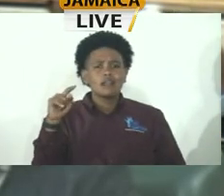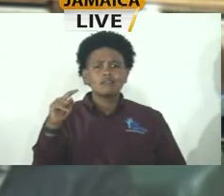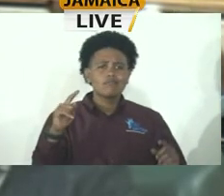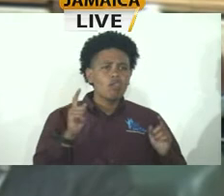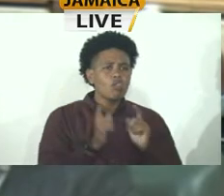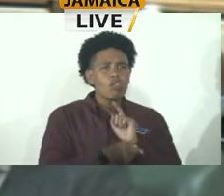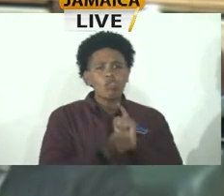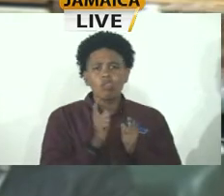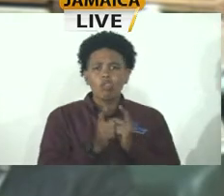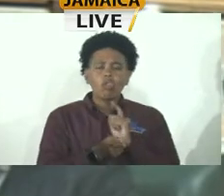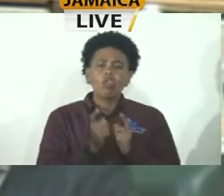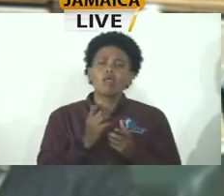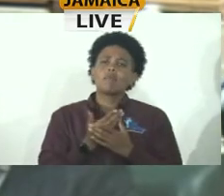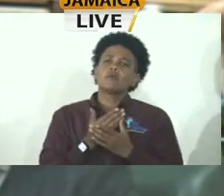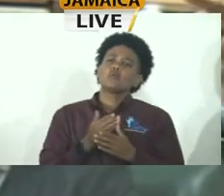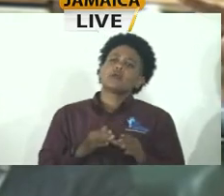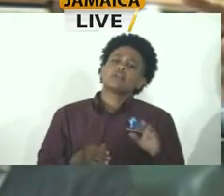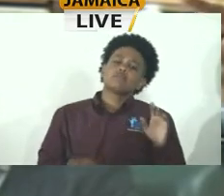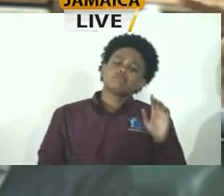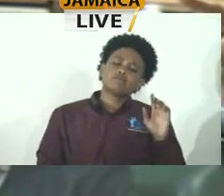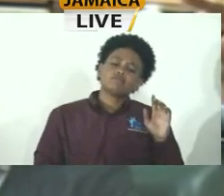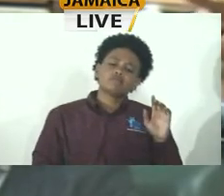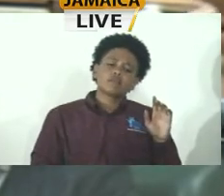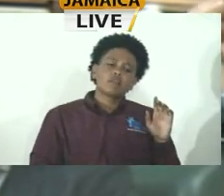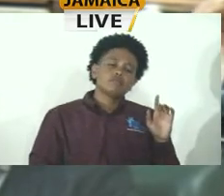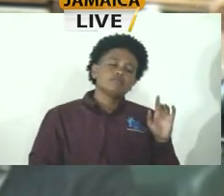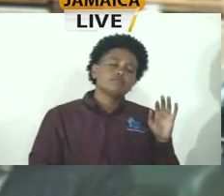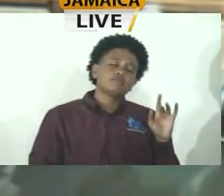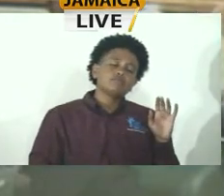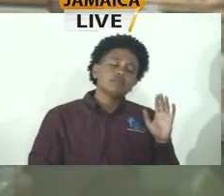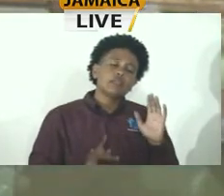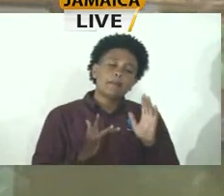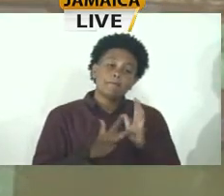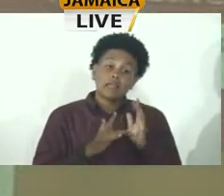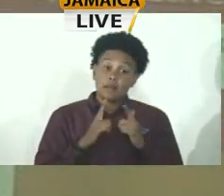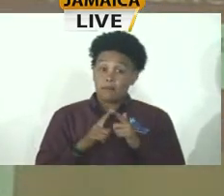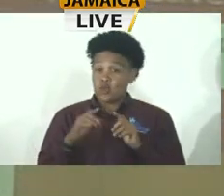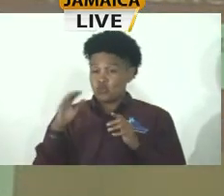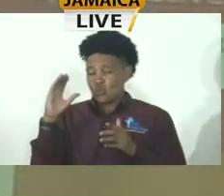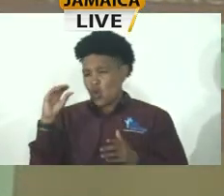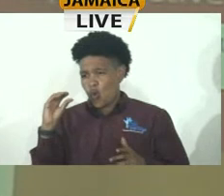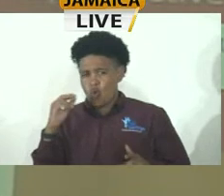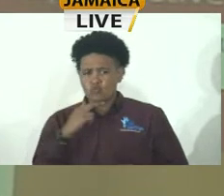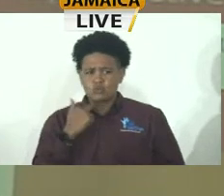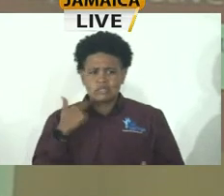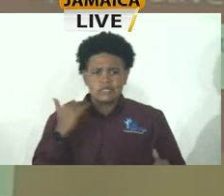between a medium and a low risk